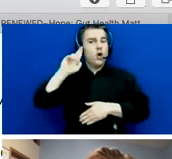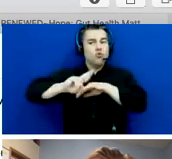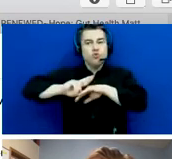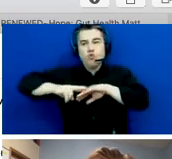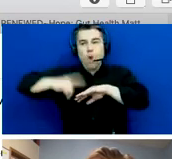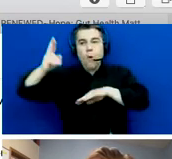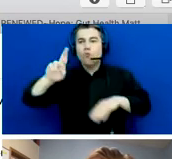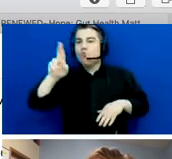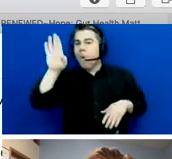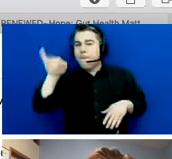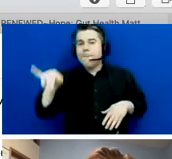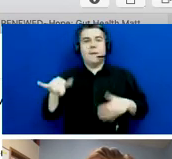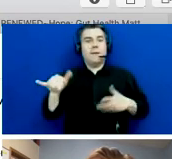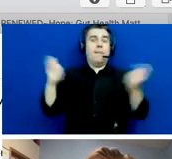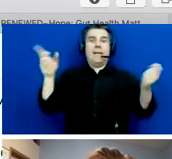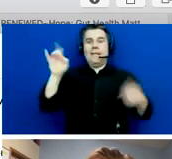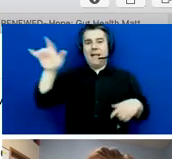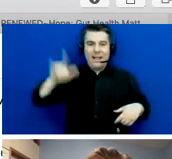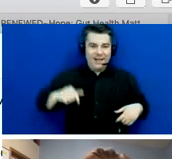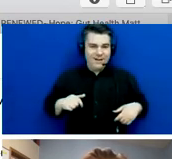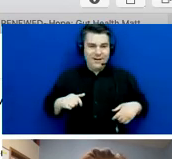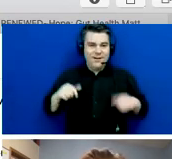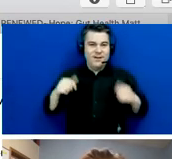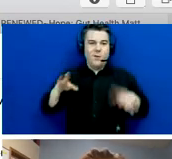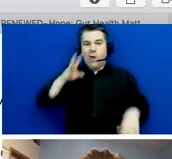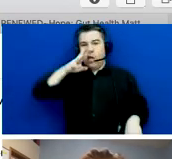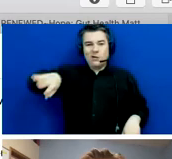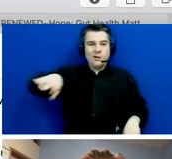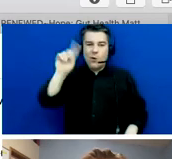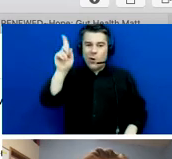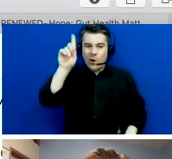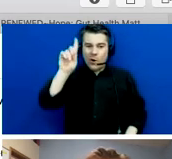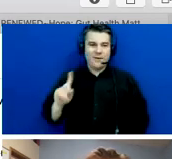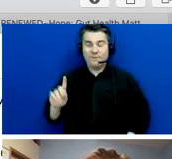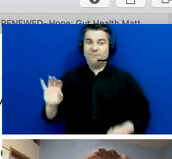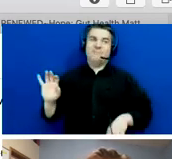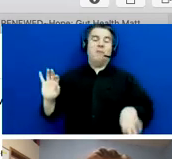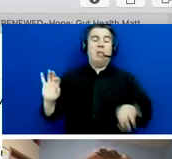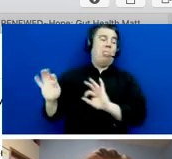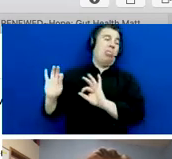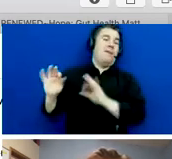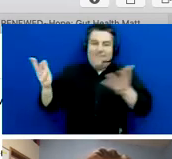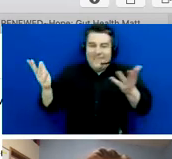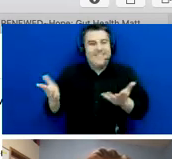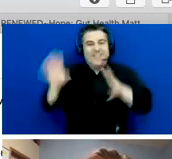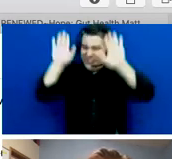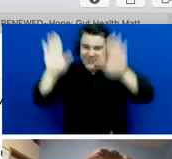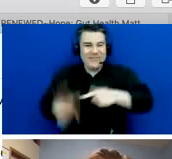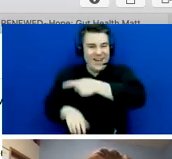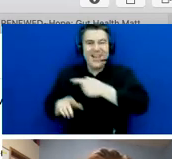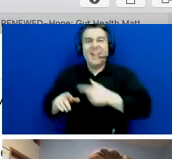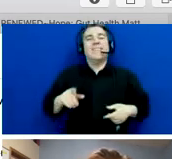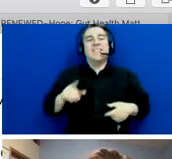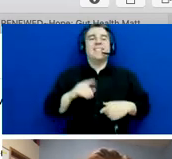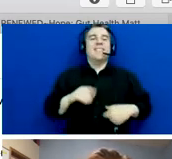big deal. We don't want to overlook that little amazing detail. So I asked her to share some tips with